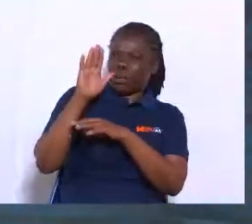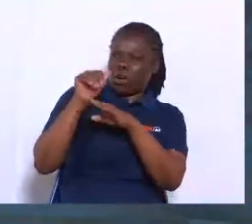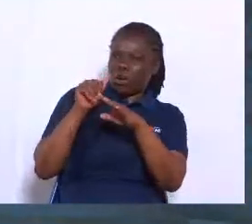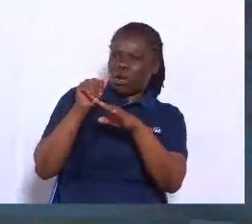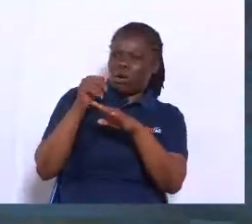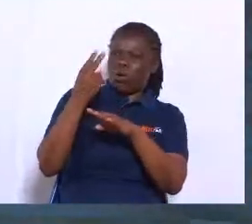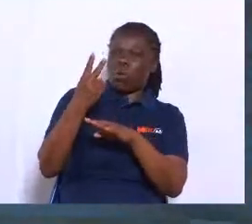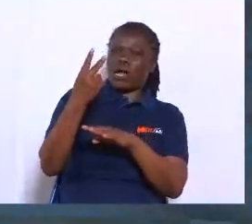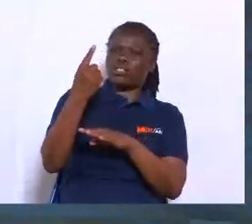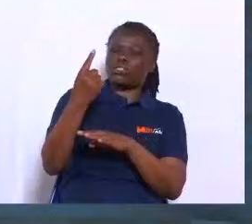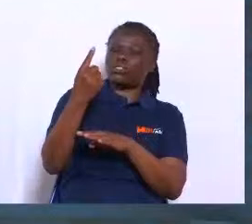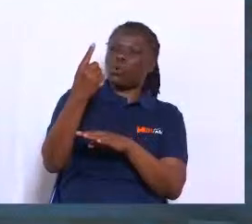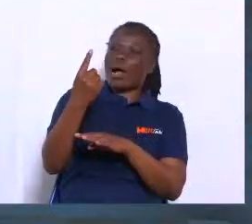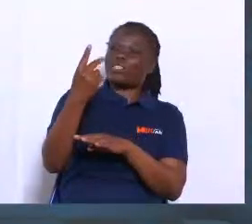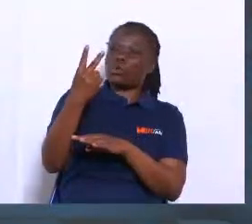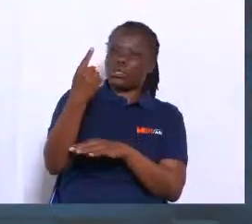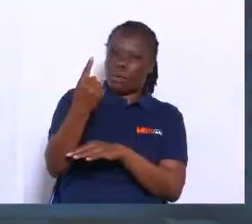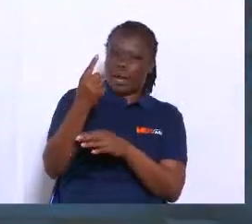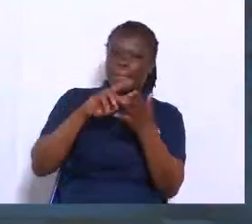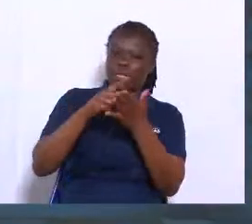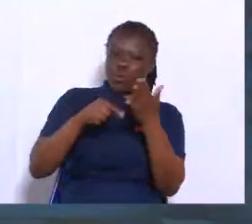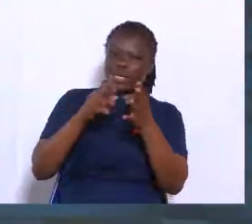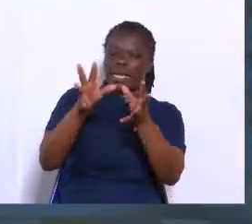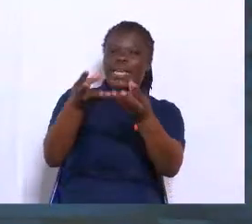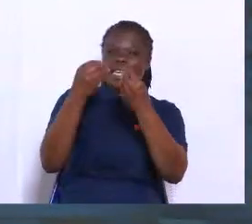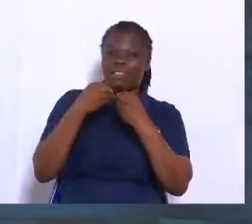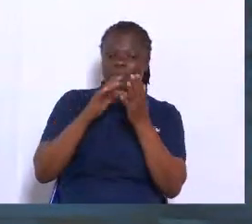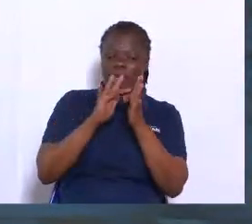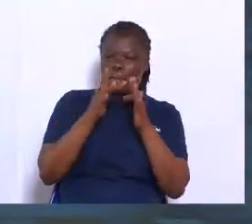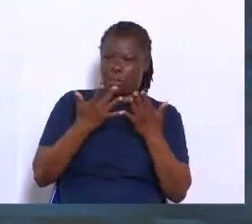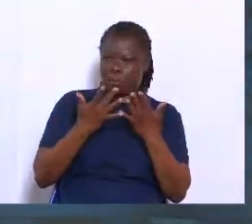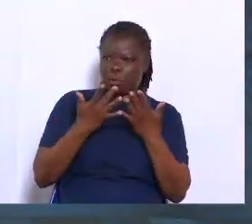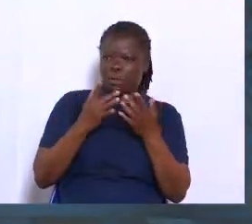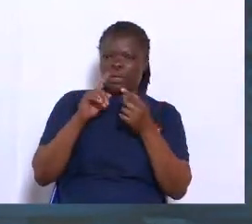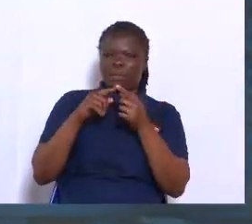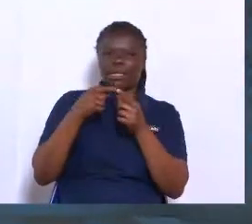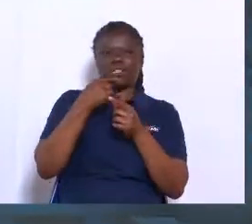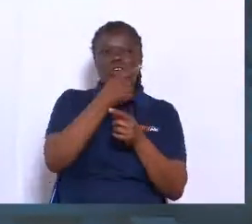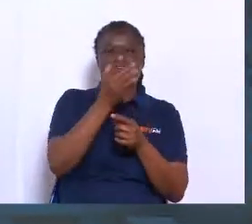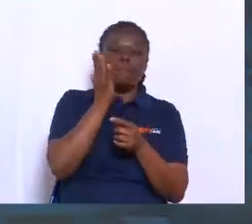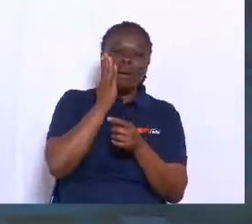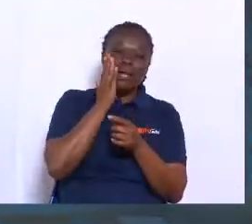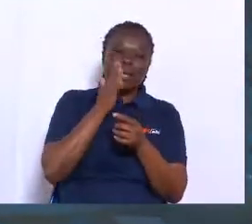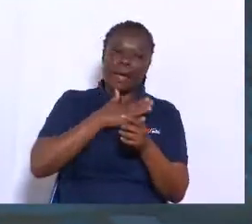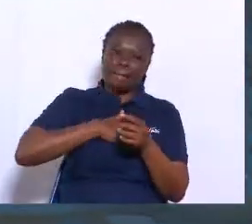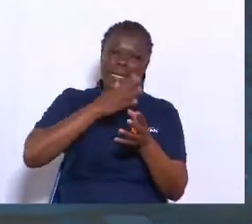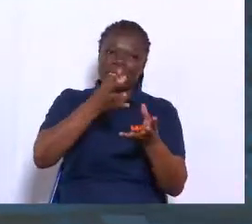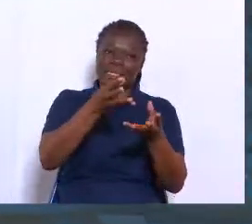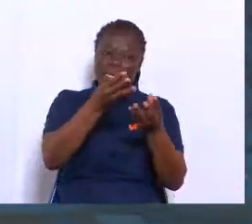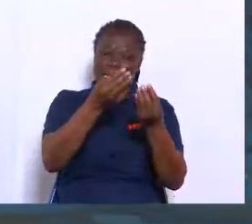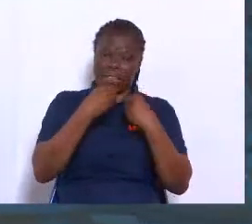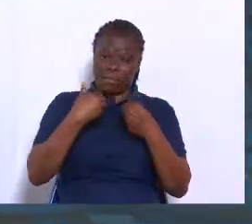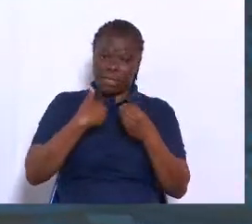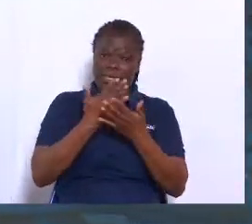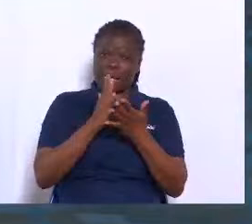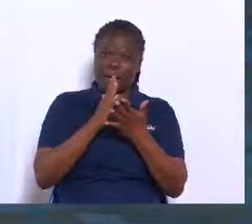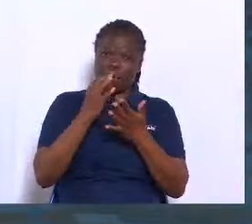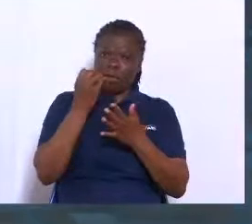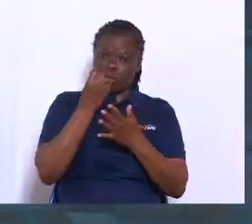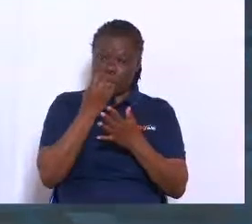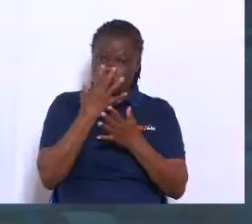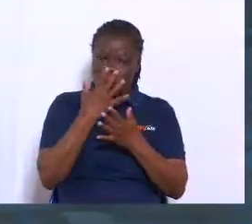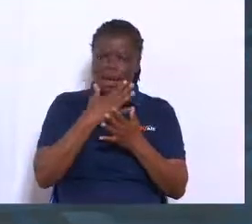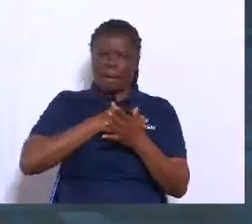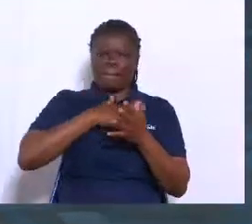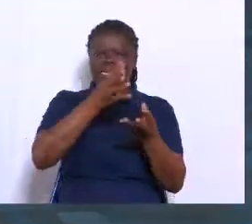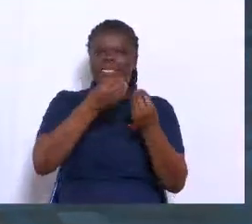So he wrote to his mama, Mama, please send some flour. Mama, please send some eggs. And oh yes, Mama, could